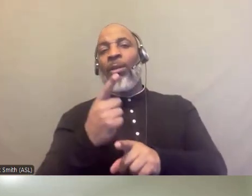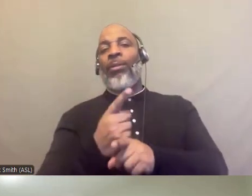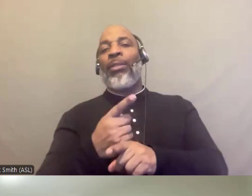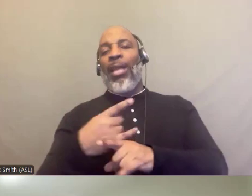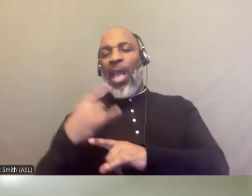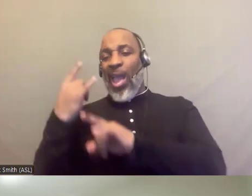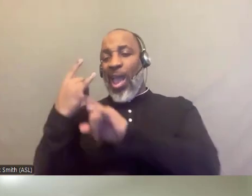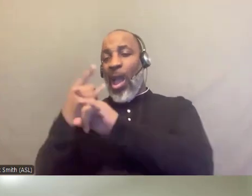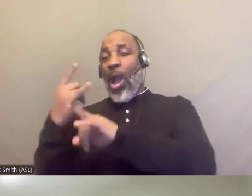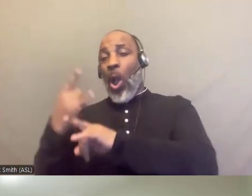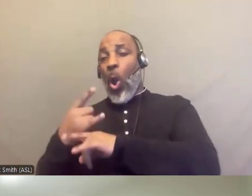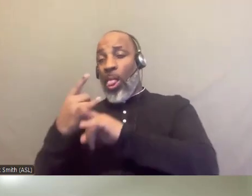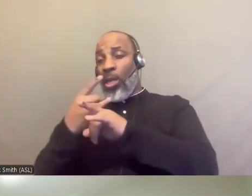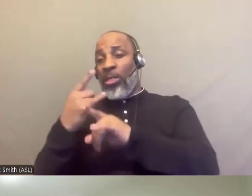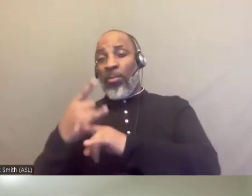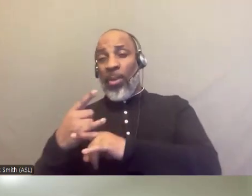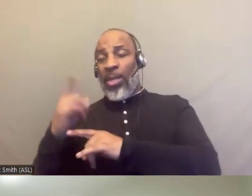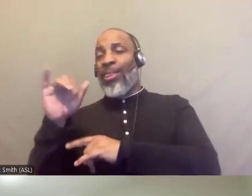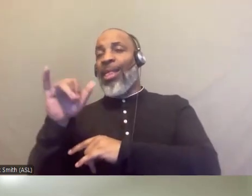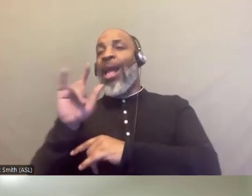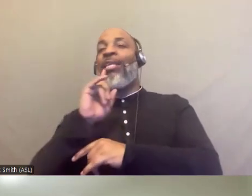is a recognized disability,